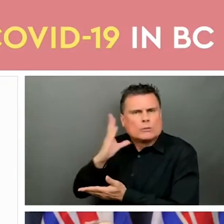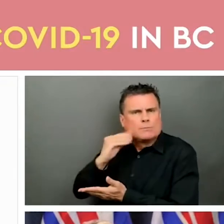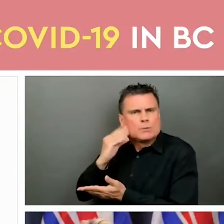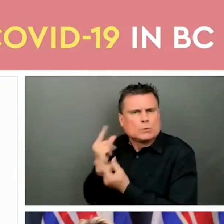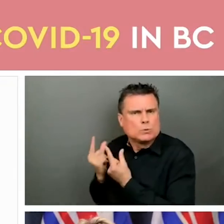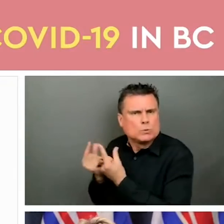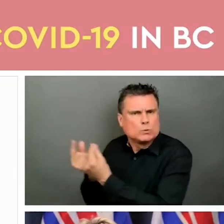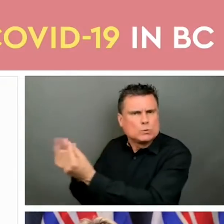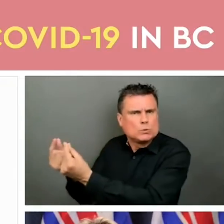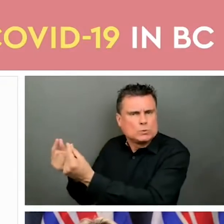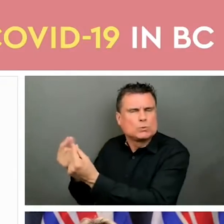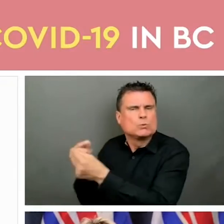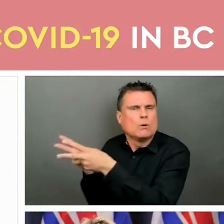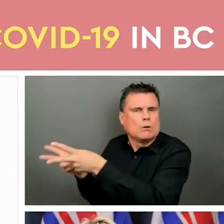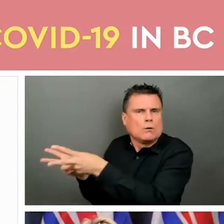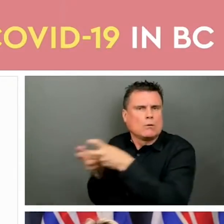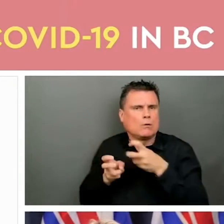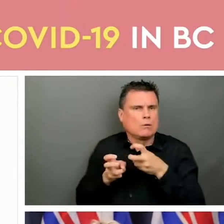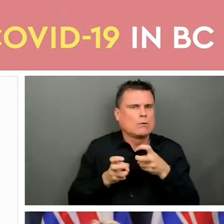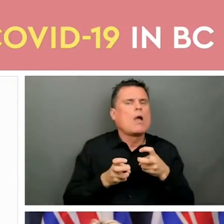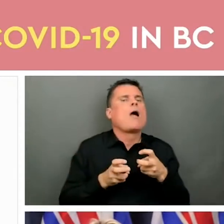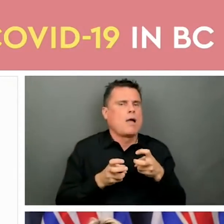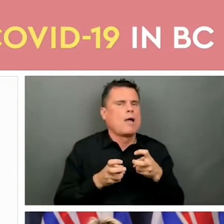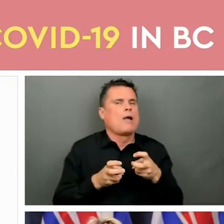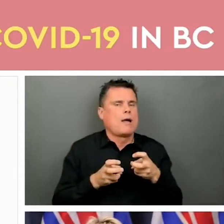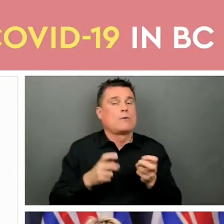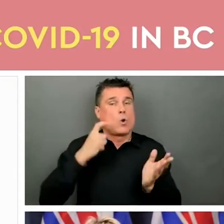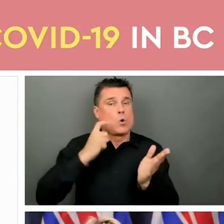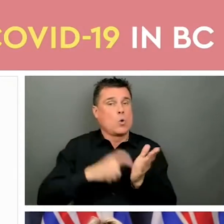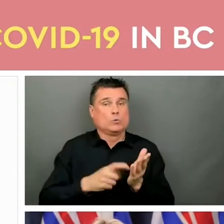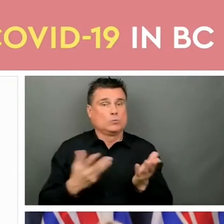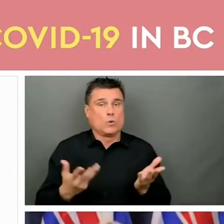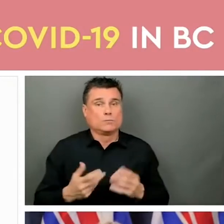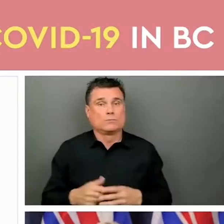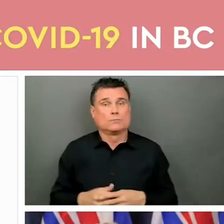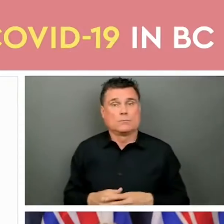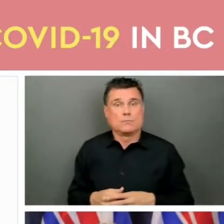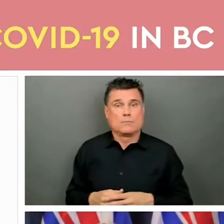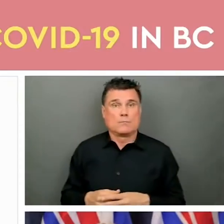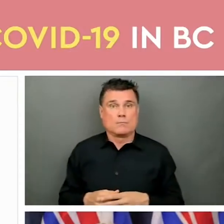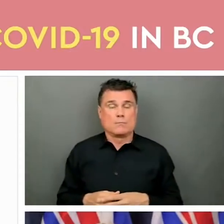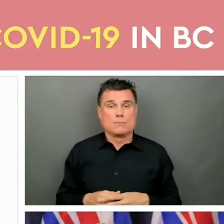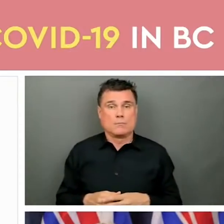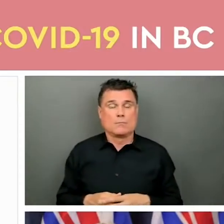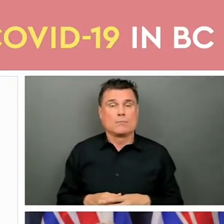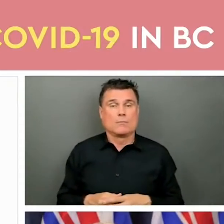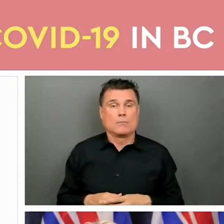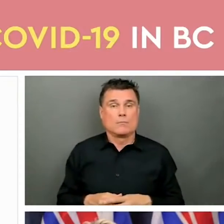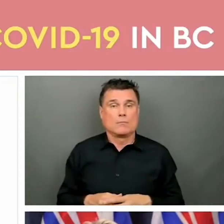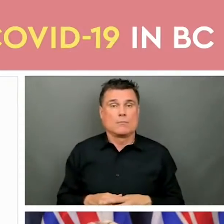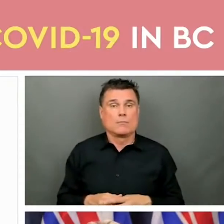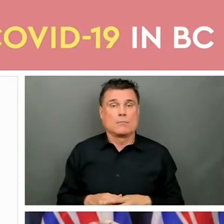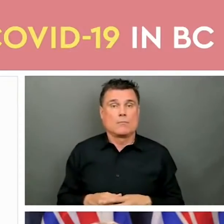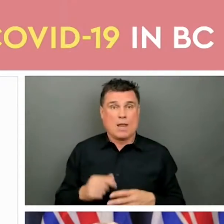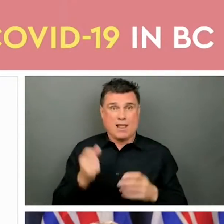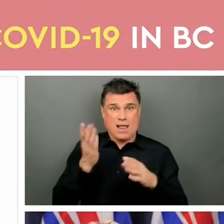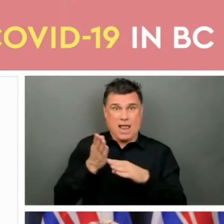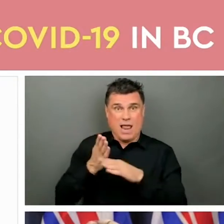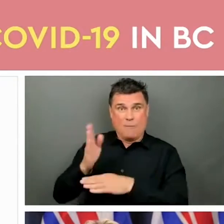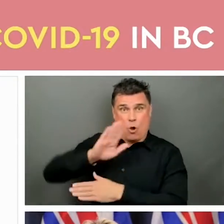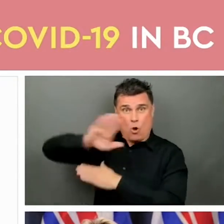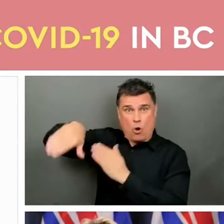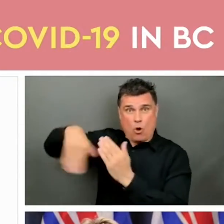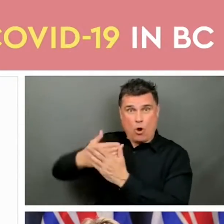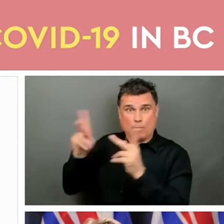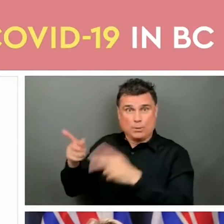an incremental impact, not only on transmission in our communities, but on hospitalization. So what we